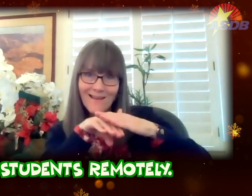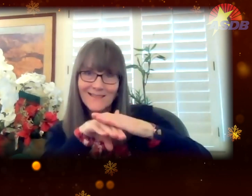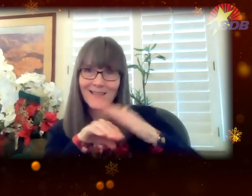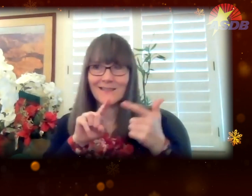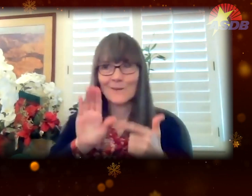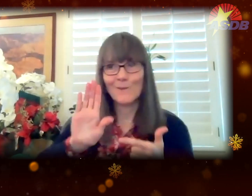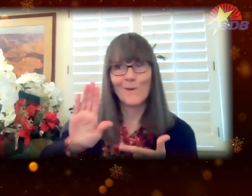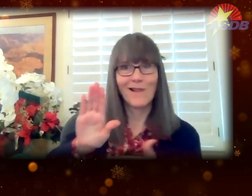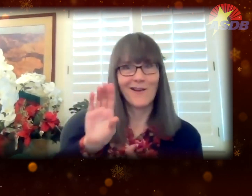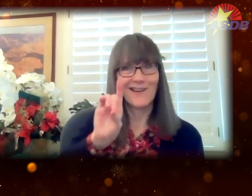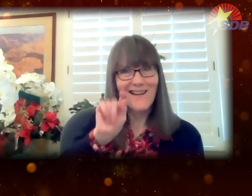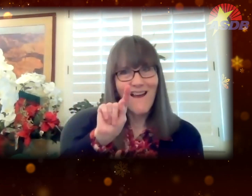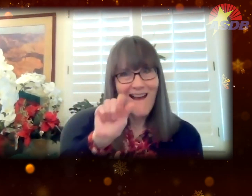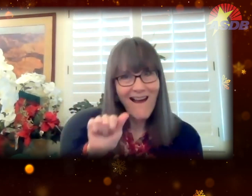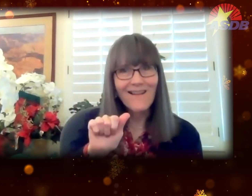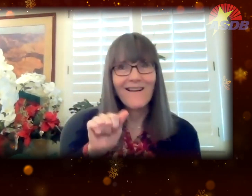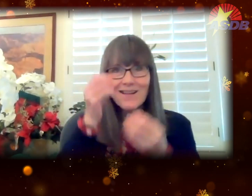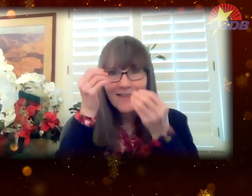remotely.